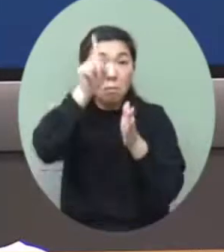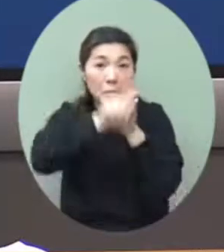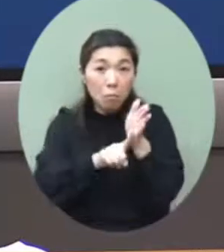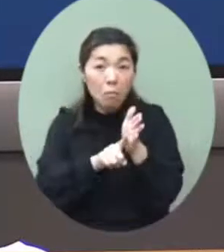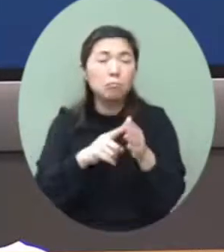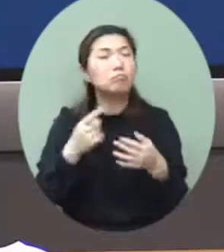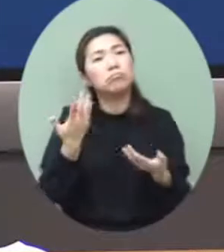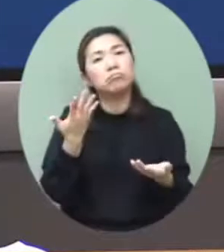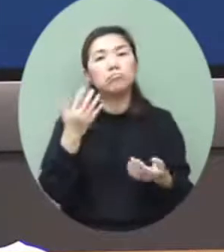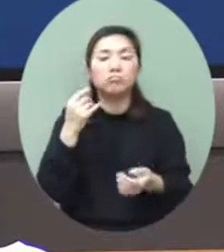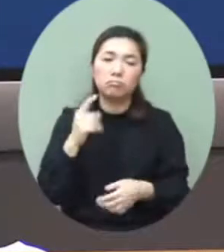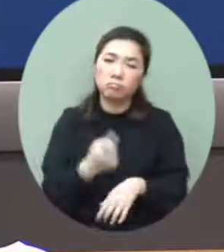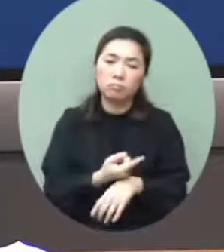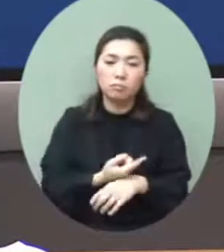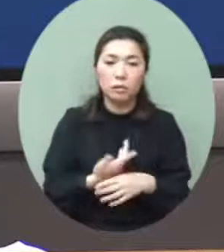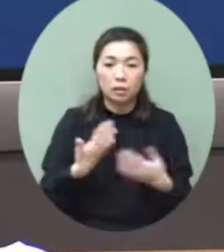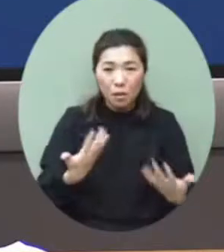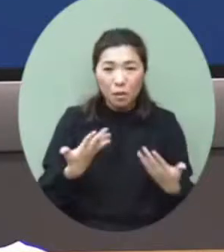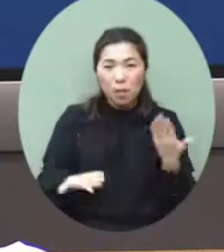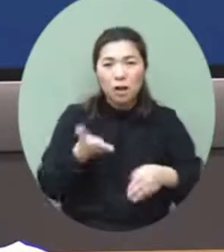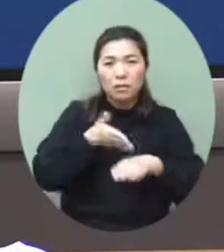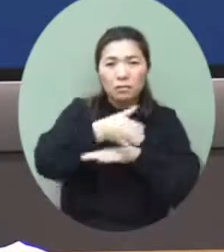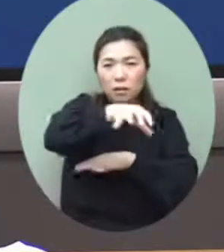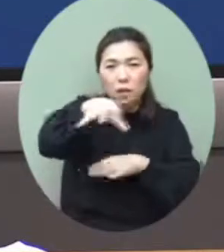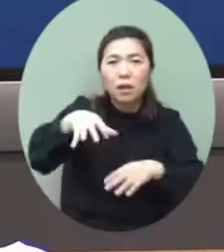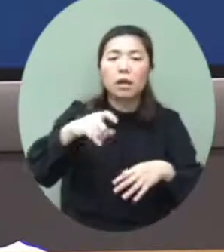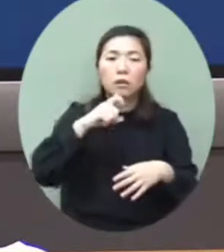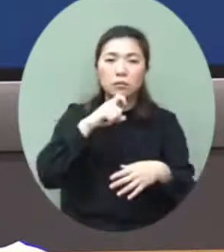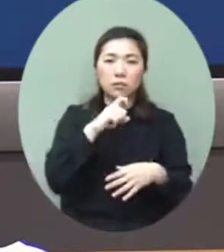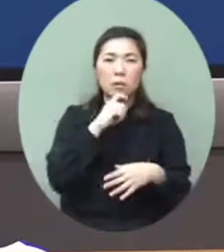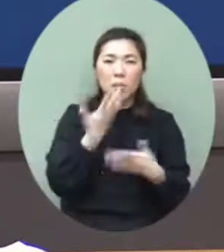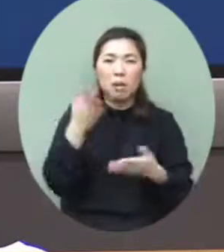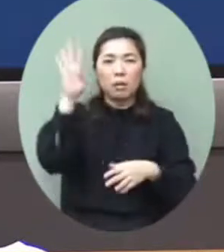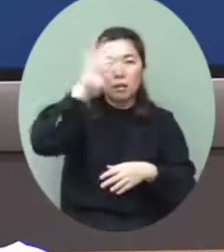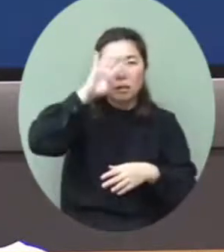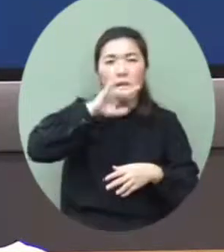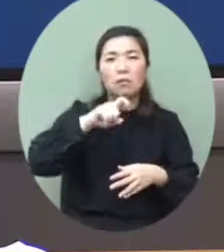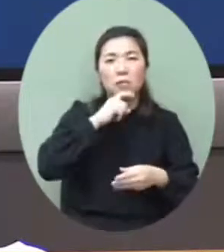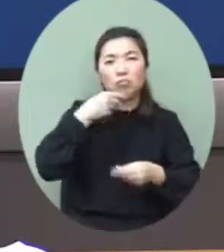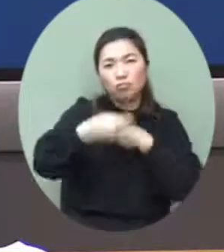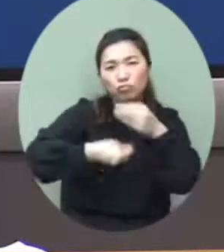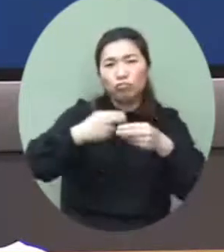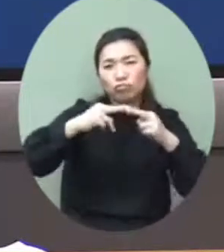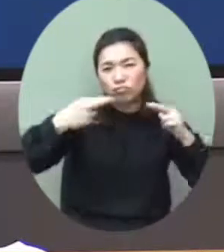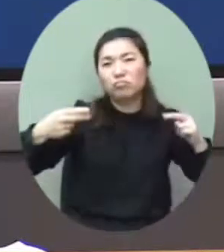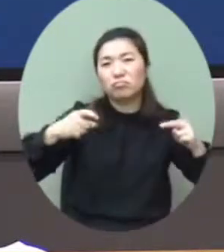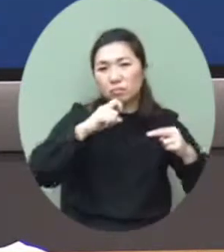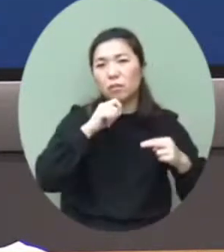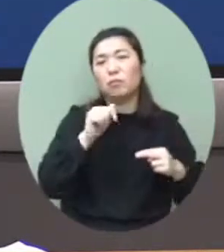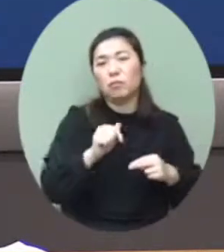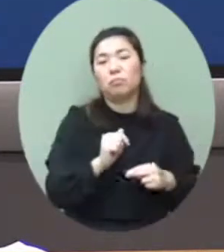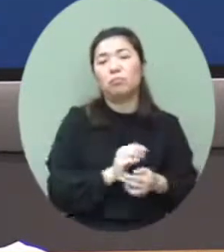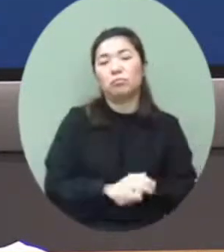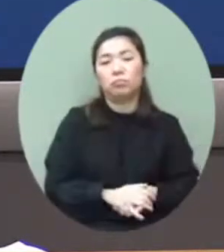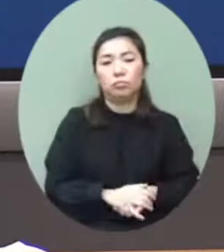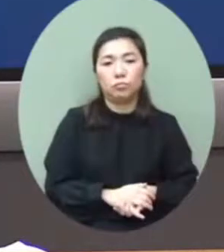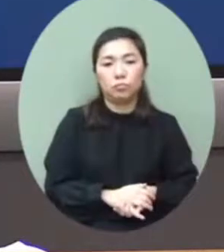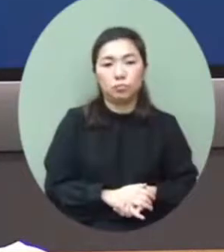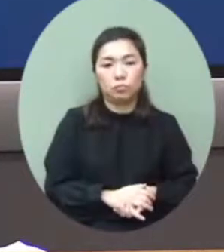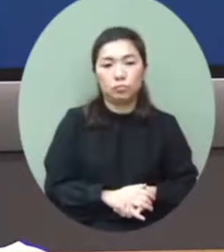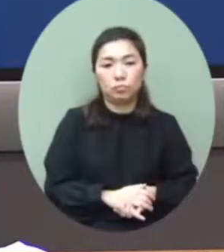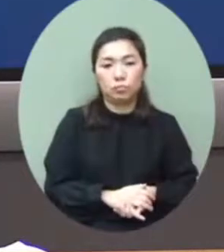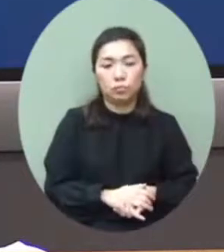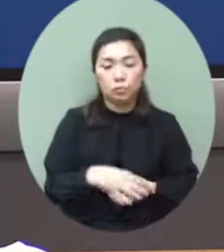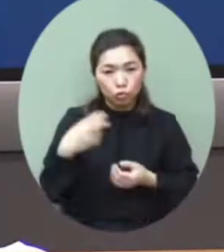a plateau, and that means we are not going to see an obvious decline. It shows there are still a lot of